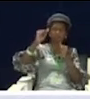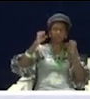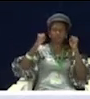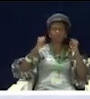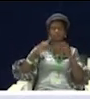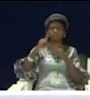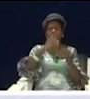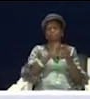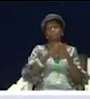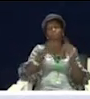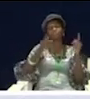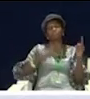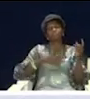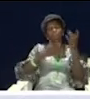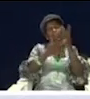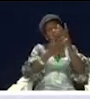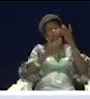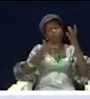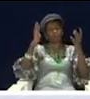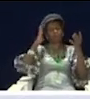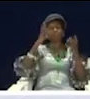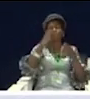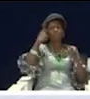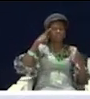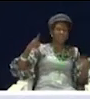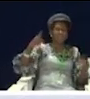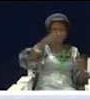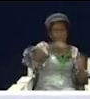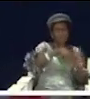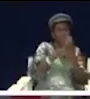He said, but my blood will speak for you.